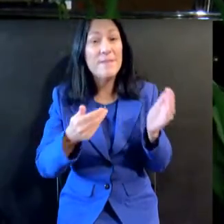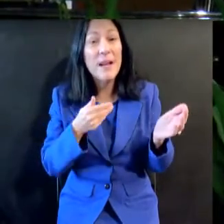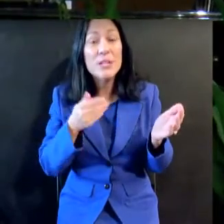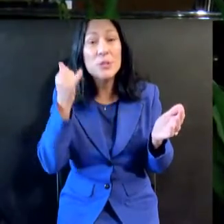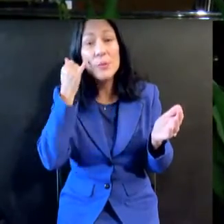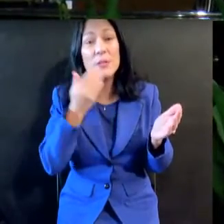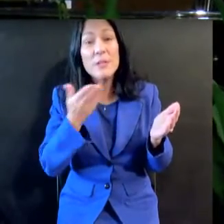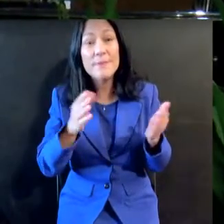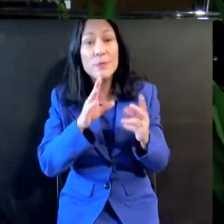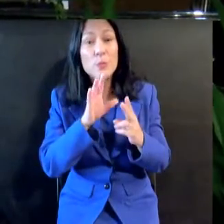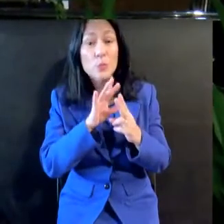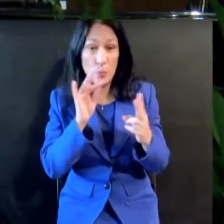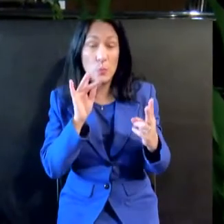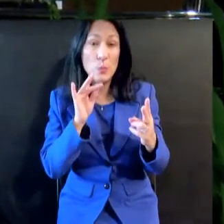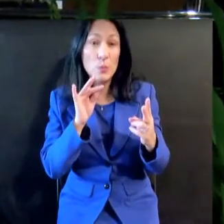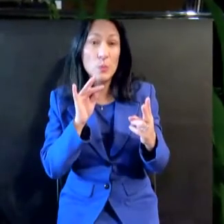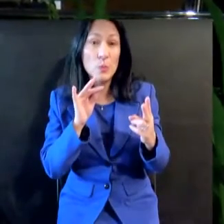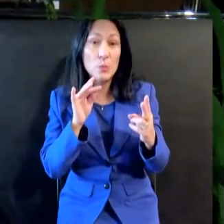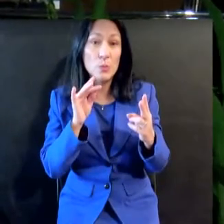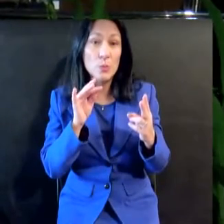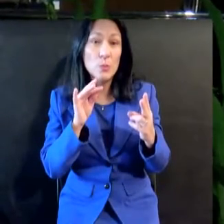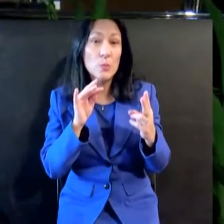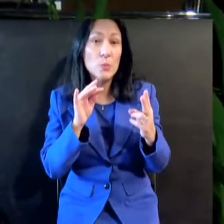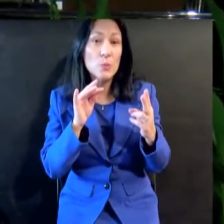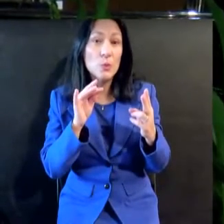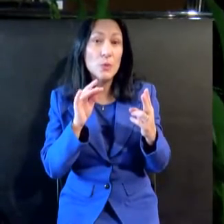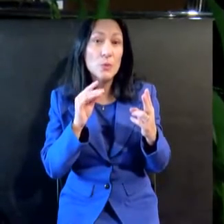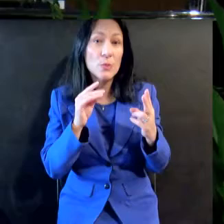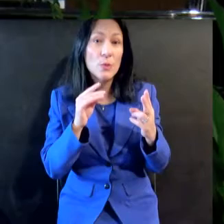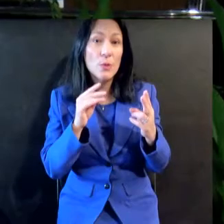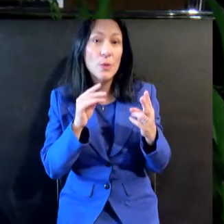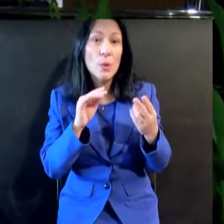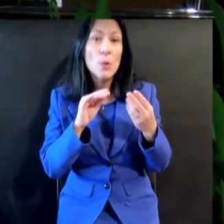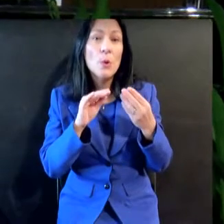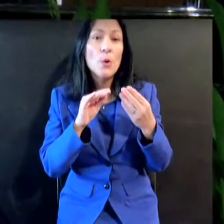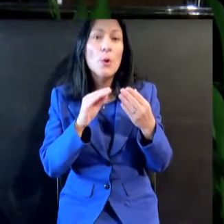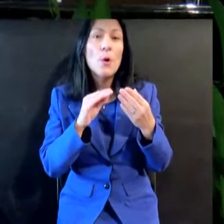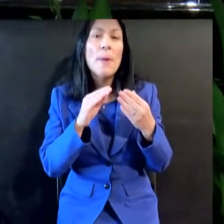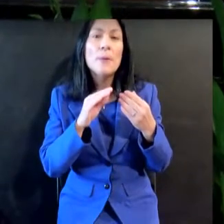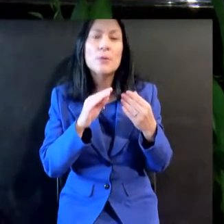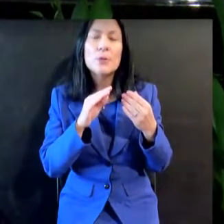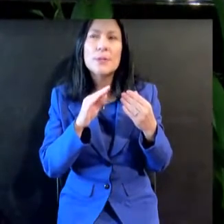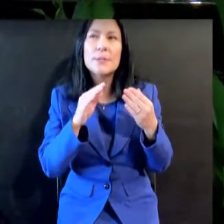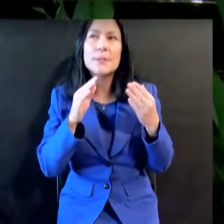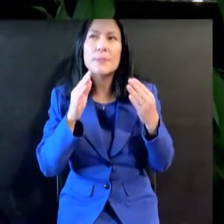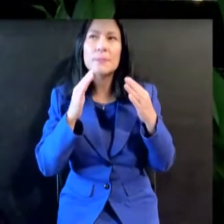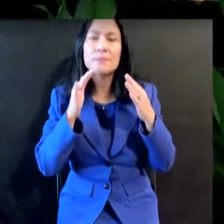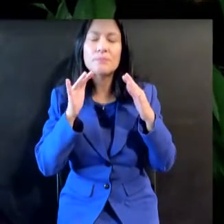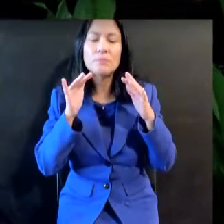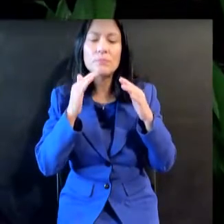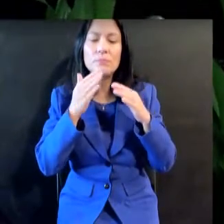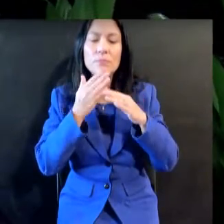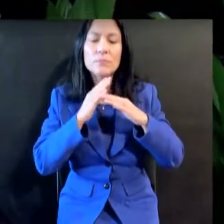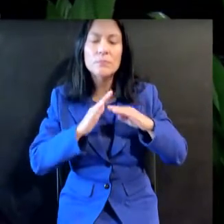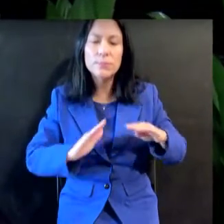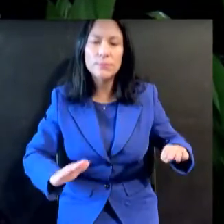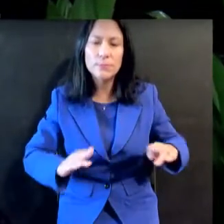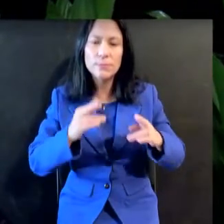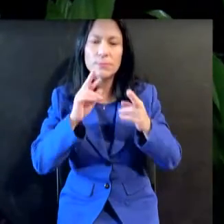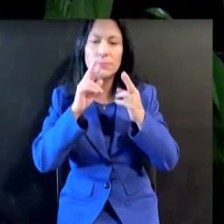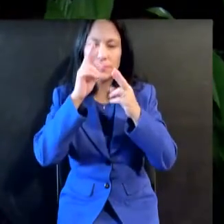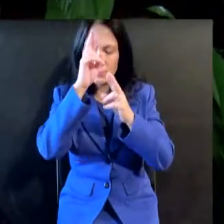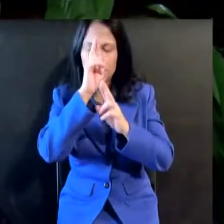choose to, just to go ahead and close your eyes. We'll have the verses on the screen, of course, but sometimes, you know, it helps, I think, to get back into